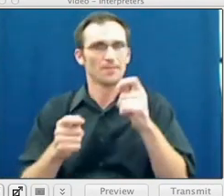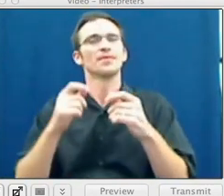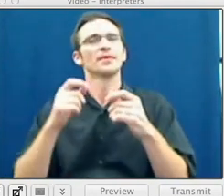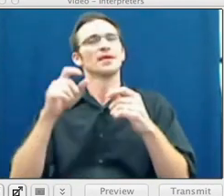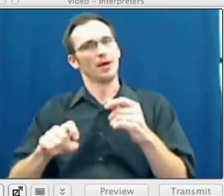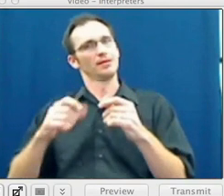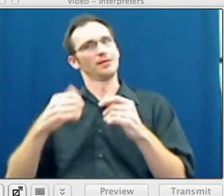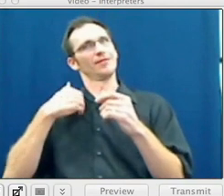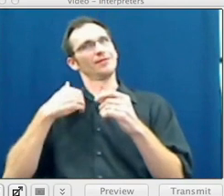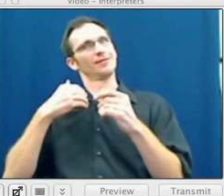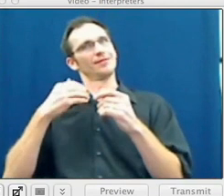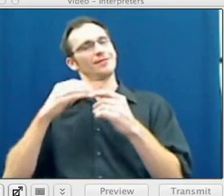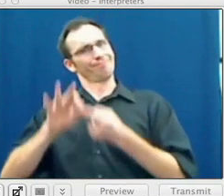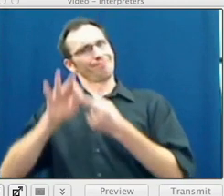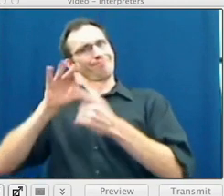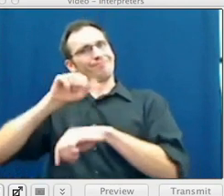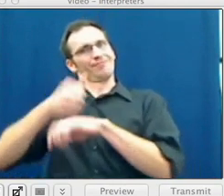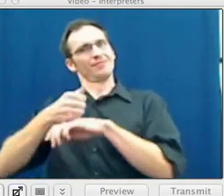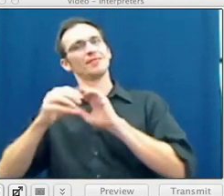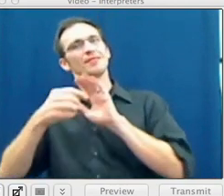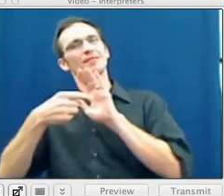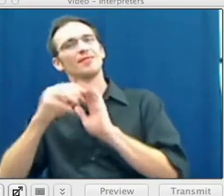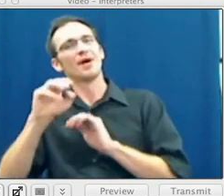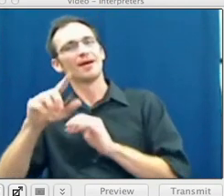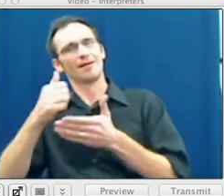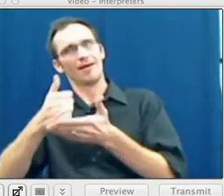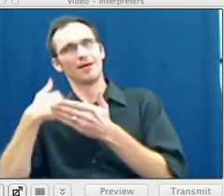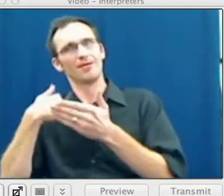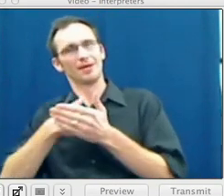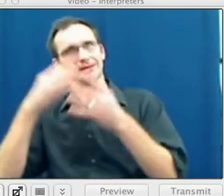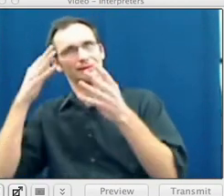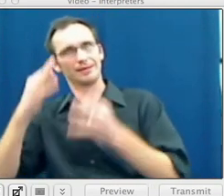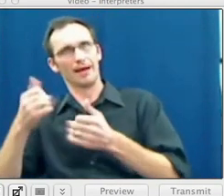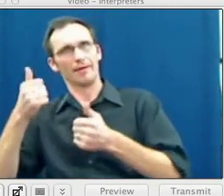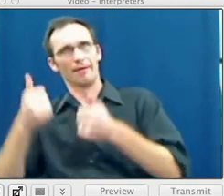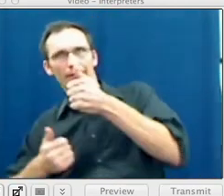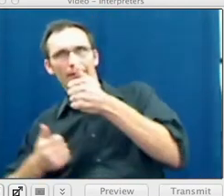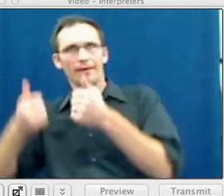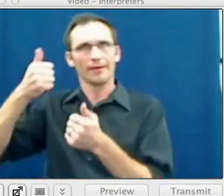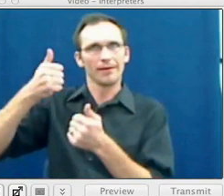decision-making model that will help us through that process.